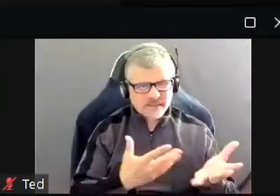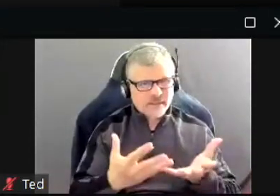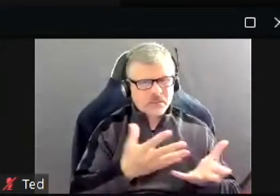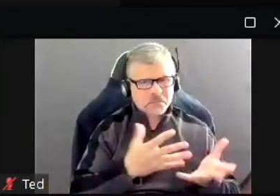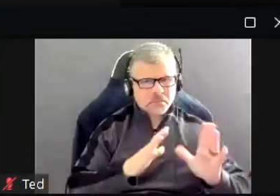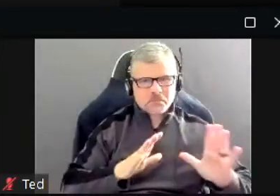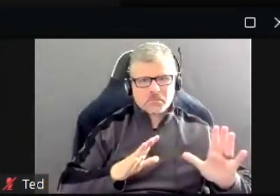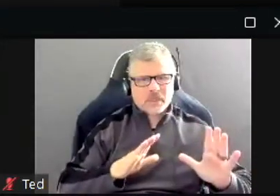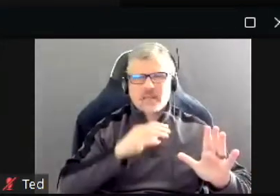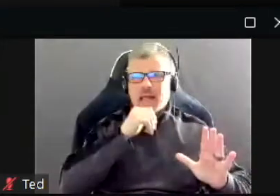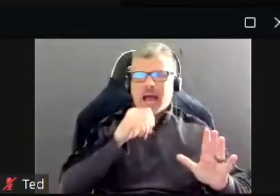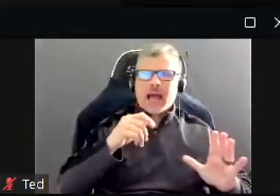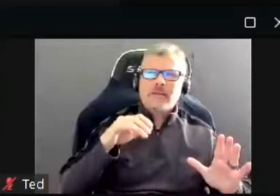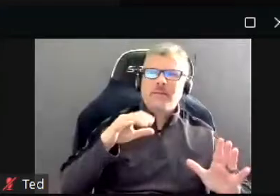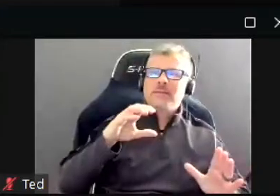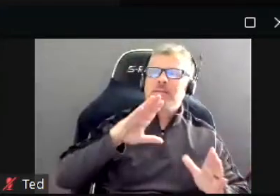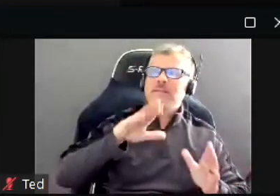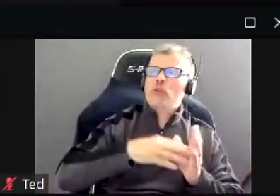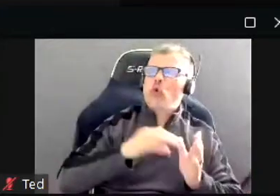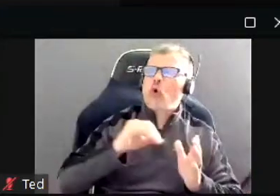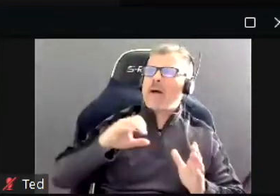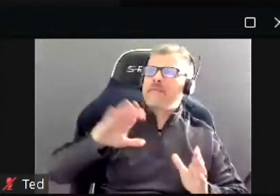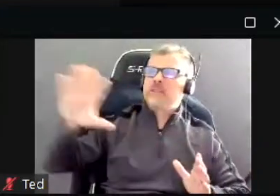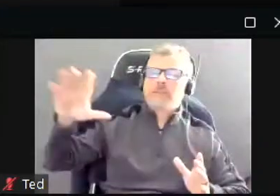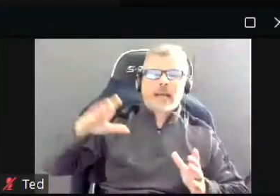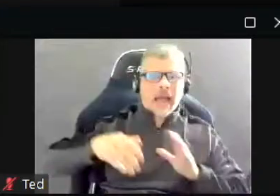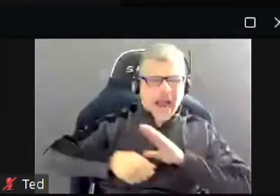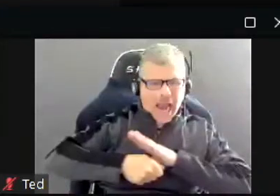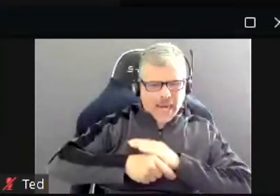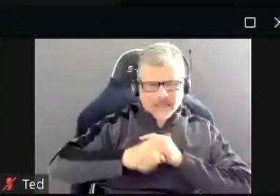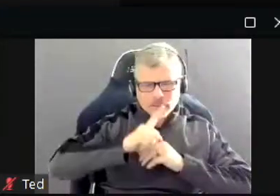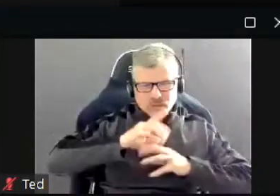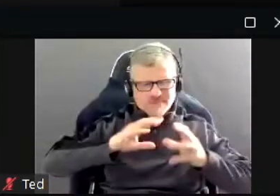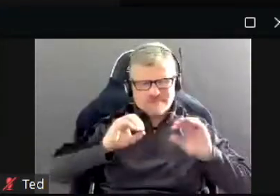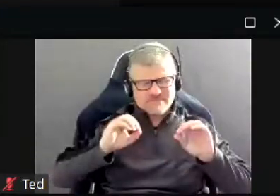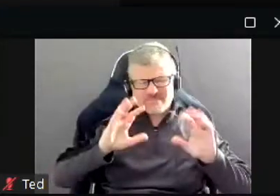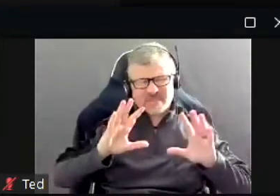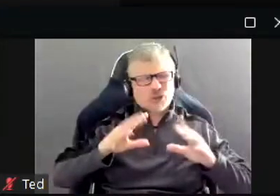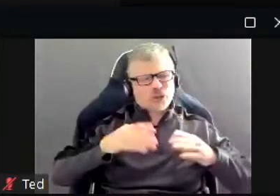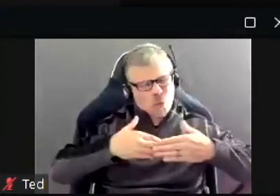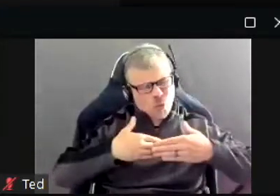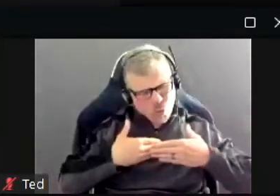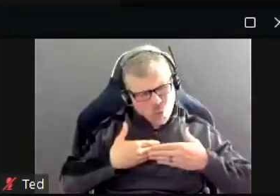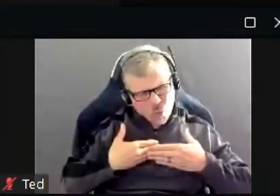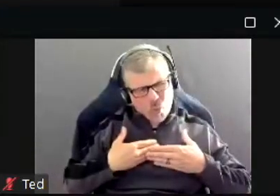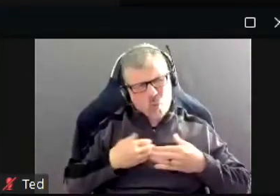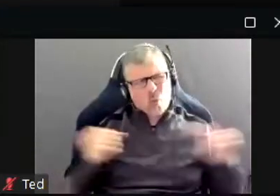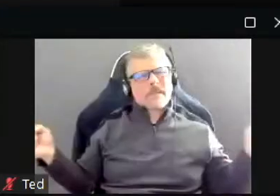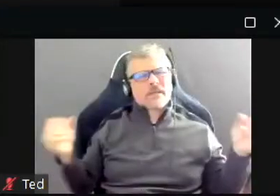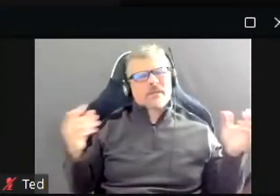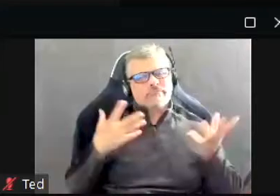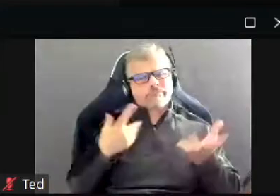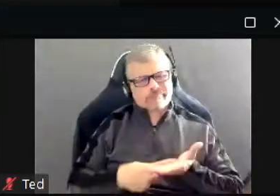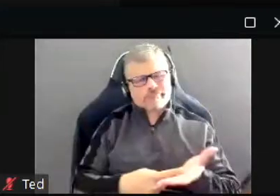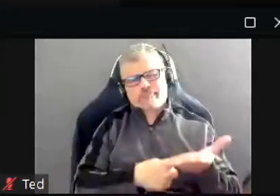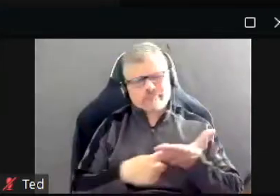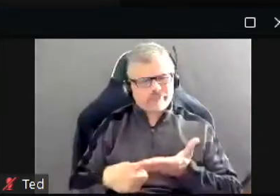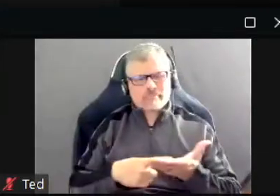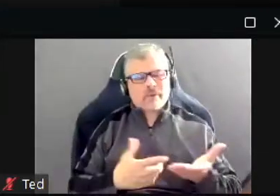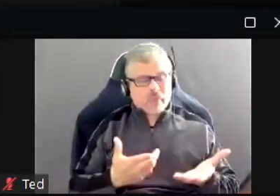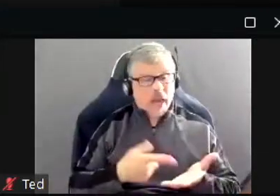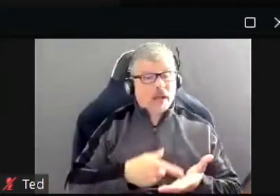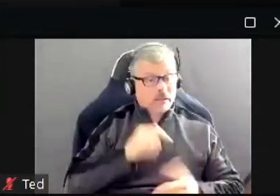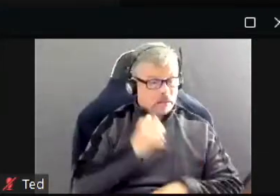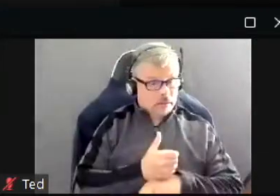one central office is hiding anything, and we have the open dialogue, and whatever plan has been agreed upon